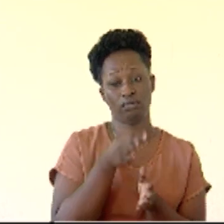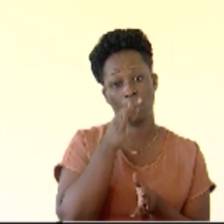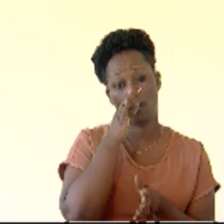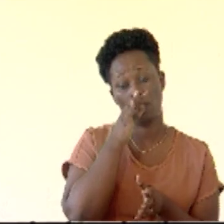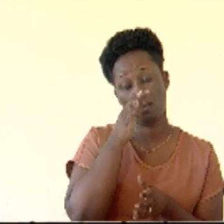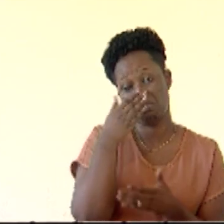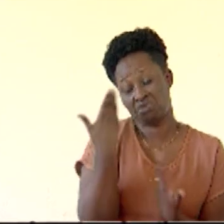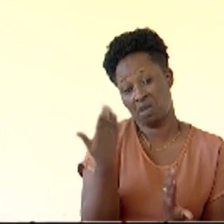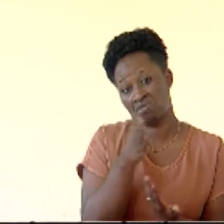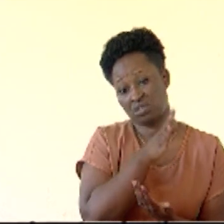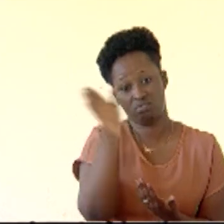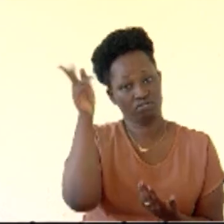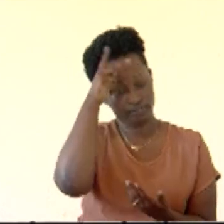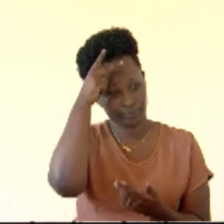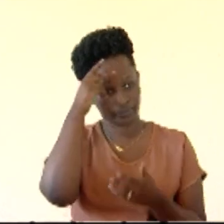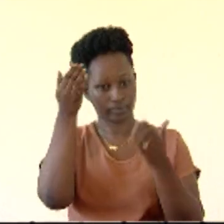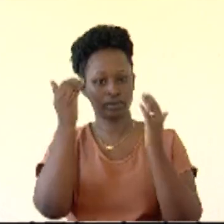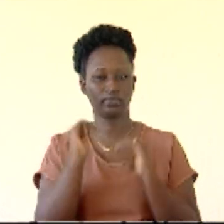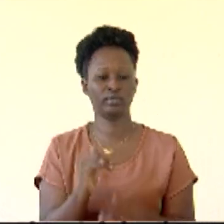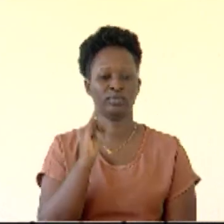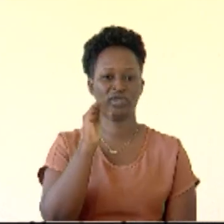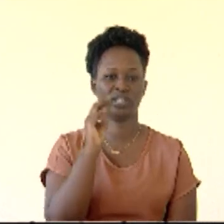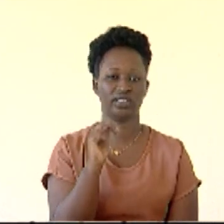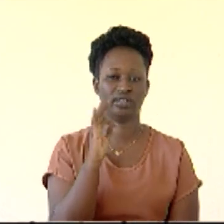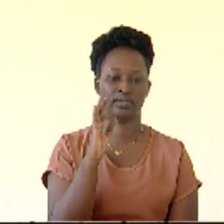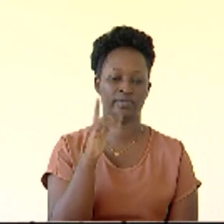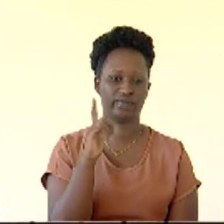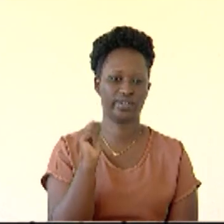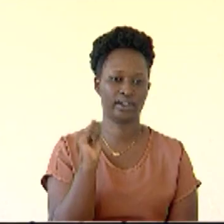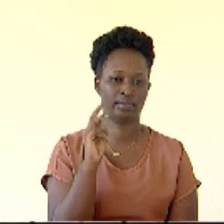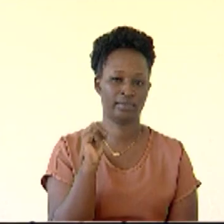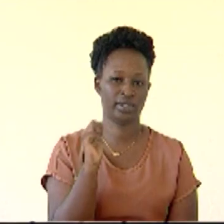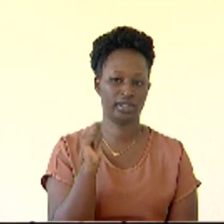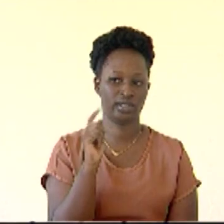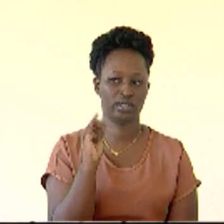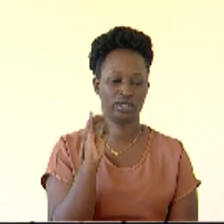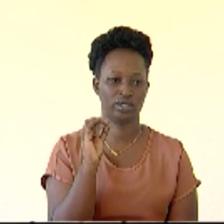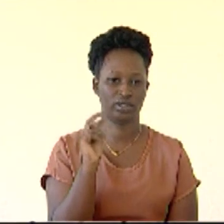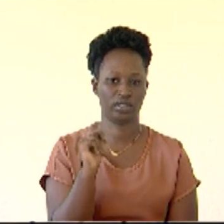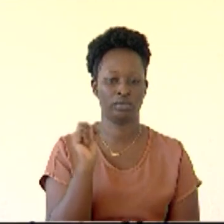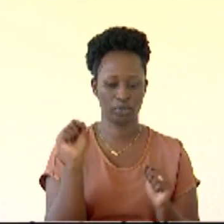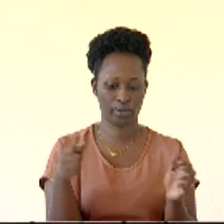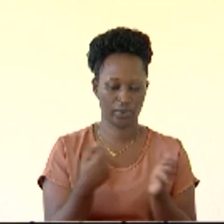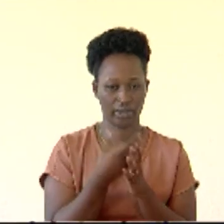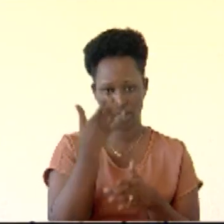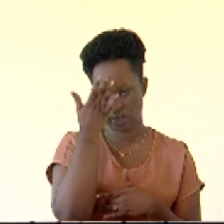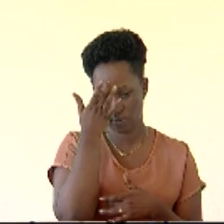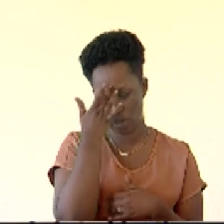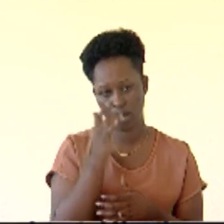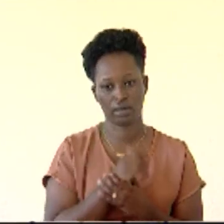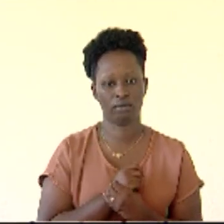We have inflammation, blockage of the urethra that occurs as a result of what you call infection or due to what you call swelling of